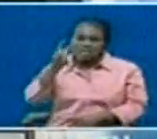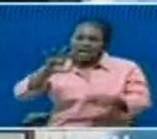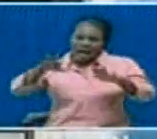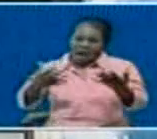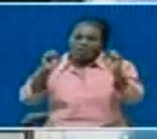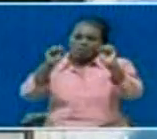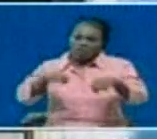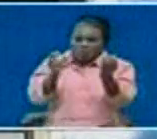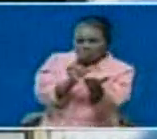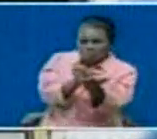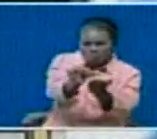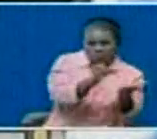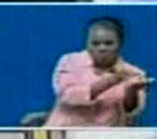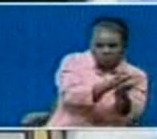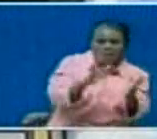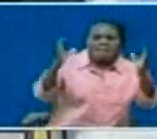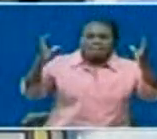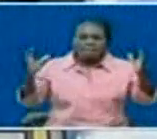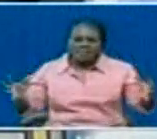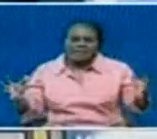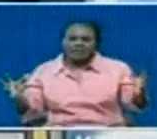of financing our massive